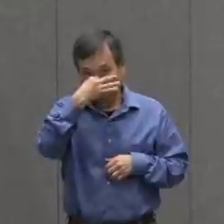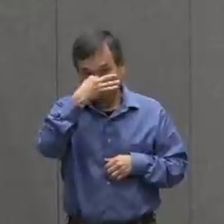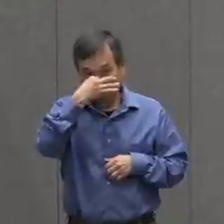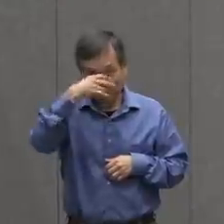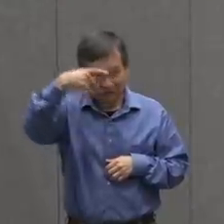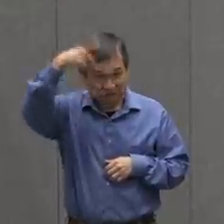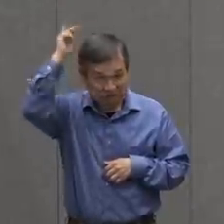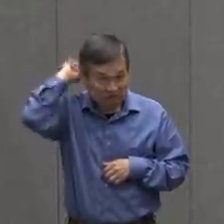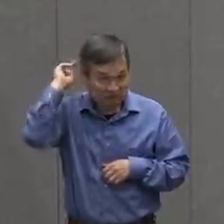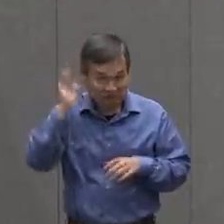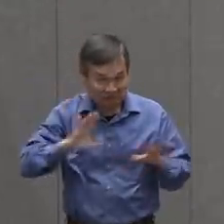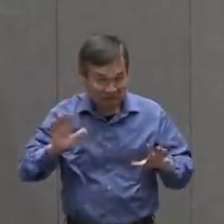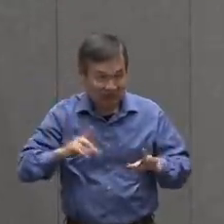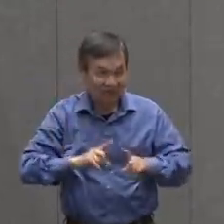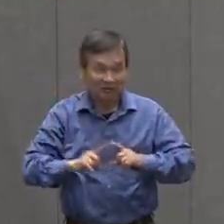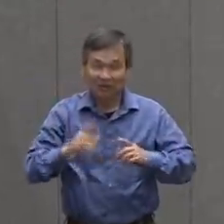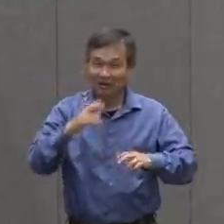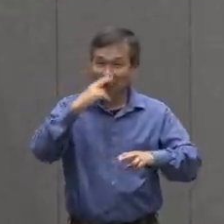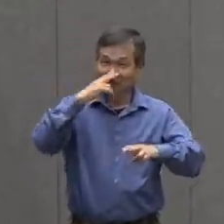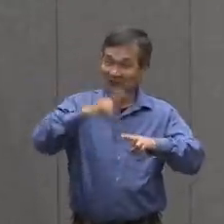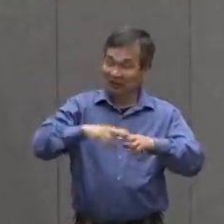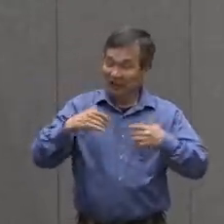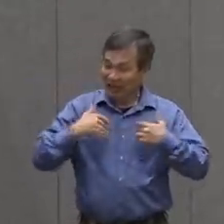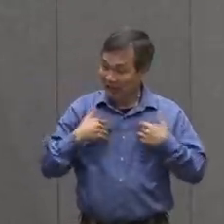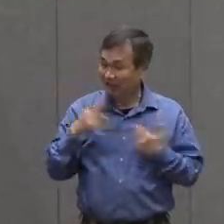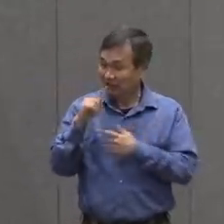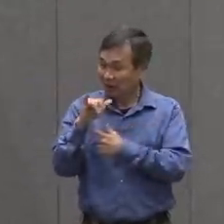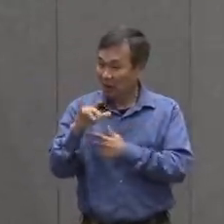How fun would it be to have a tail?